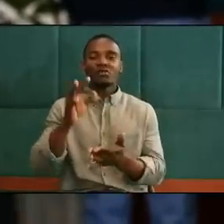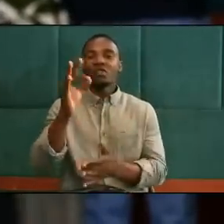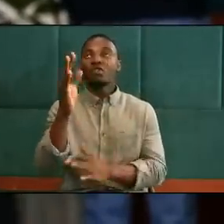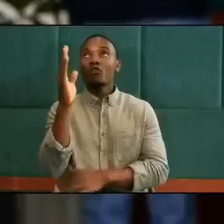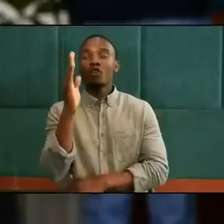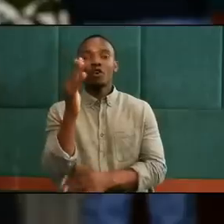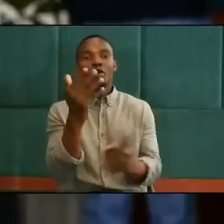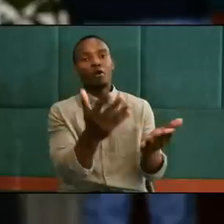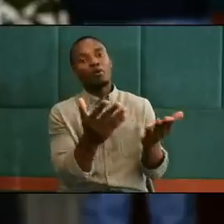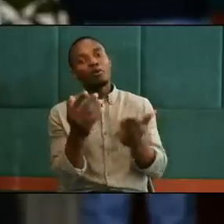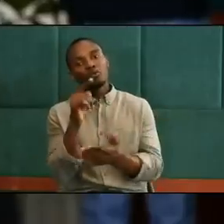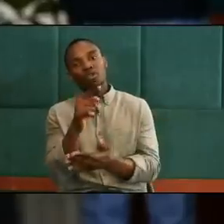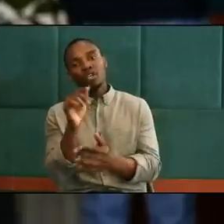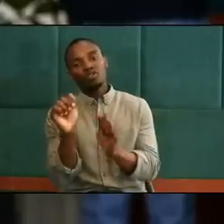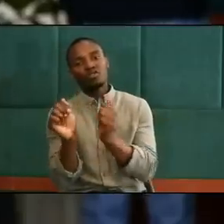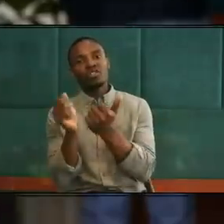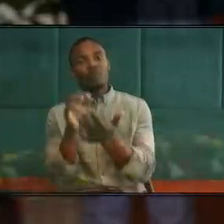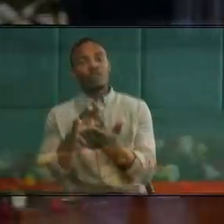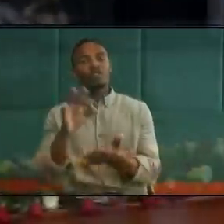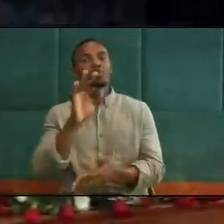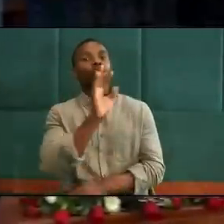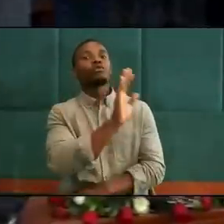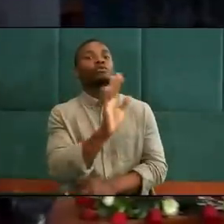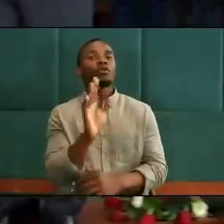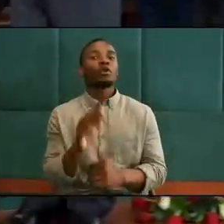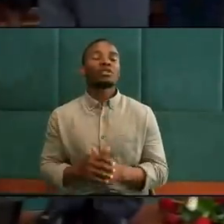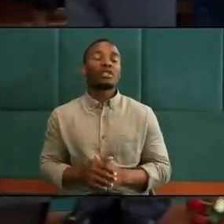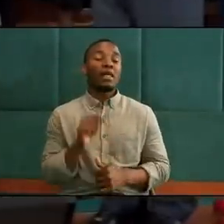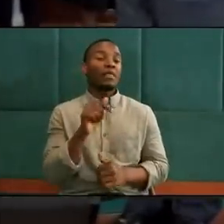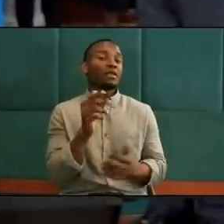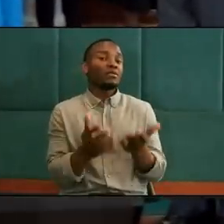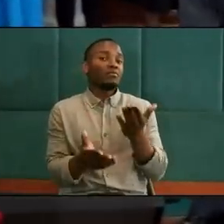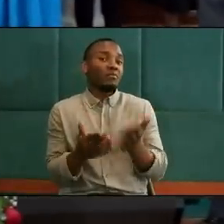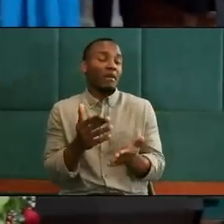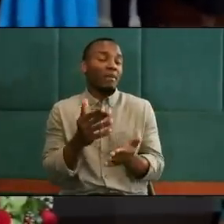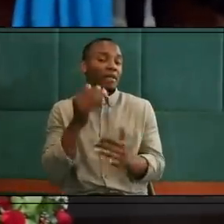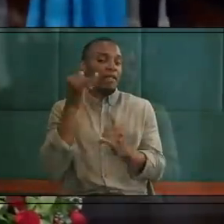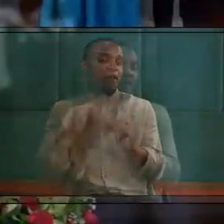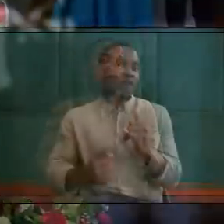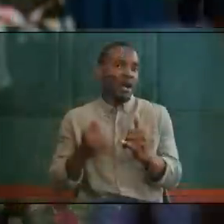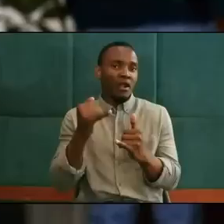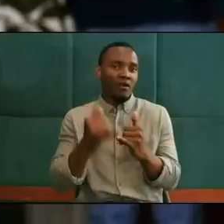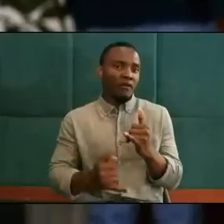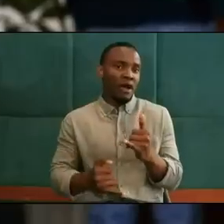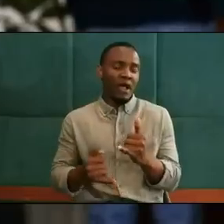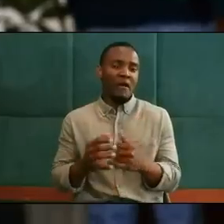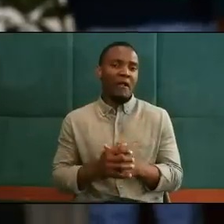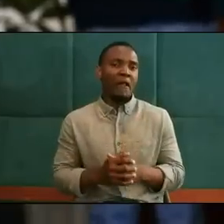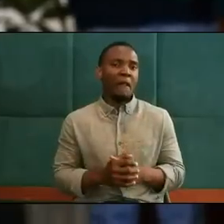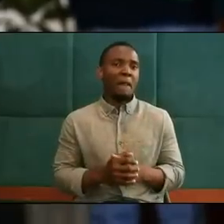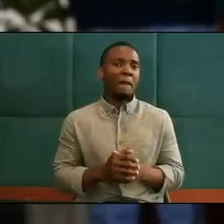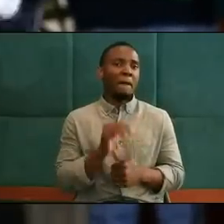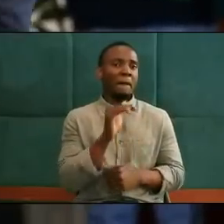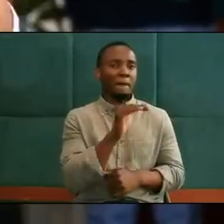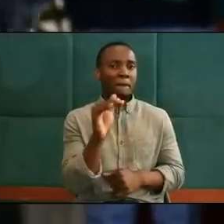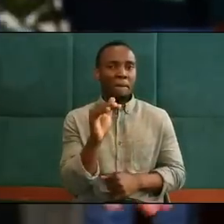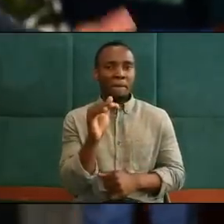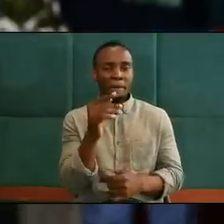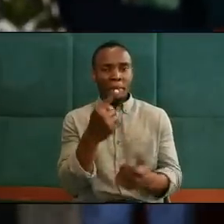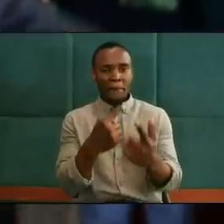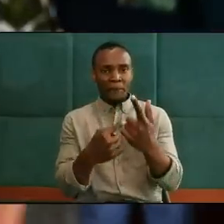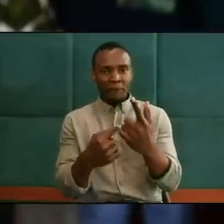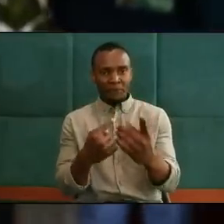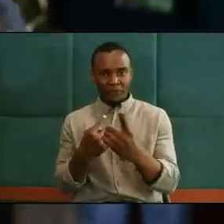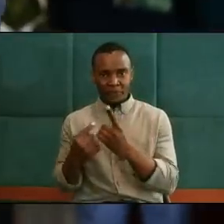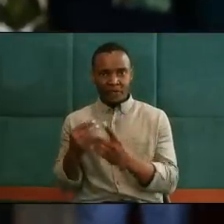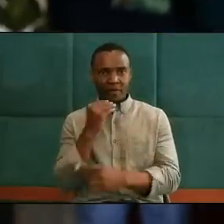to save your soul. This may be the final cry of the rooster asking you to come home before it is too late. Yes, you did some